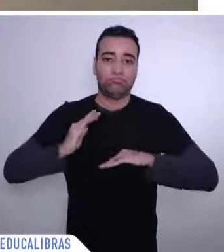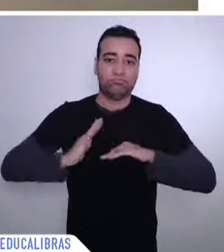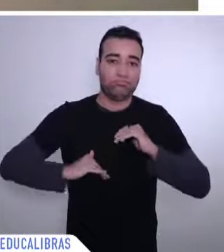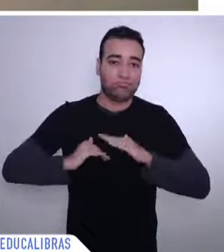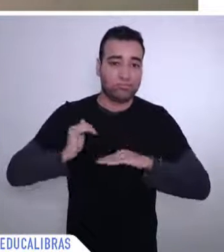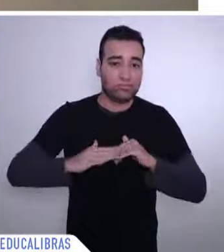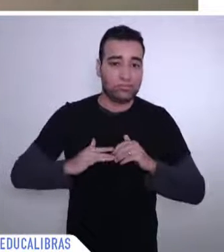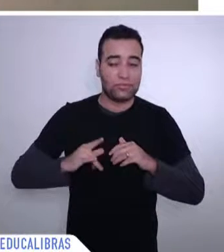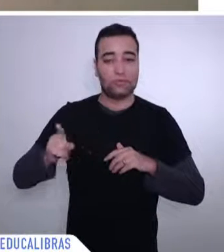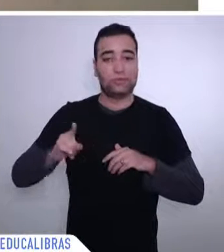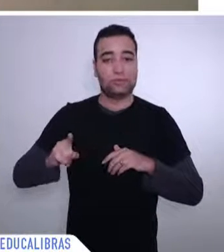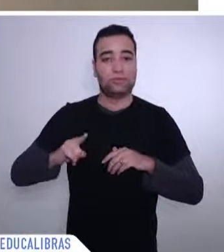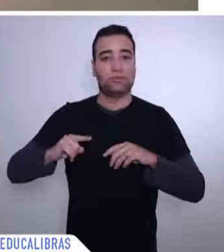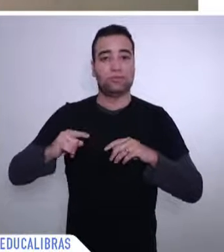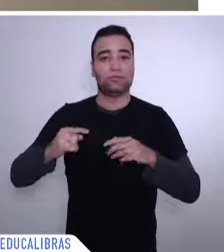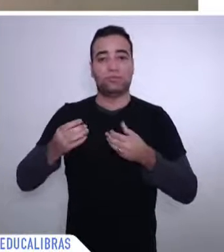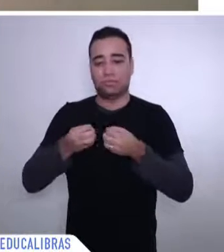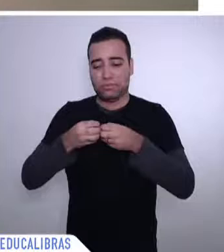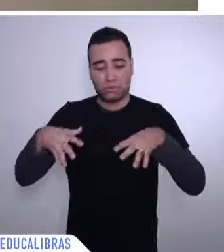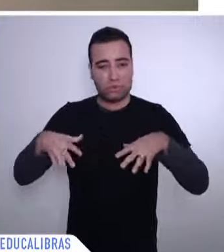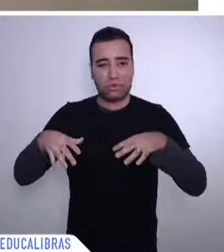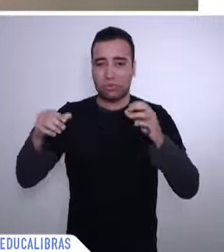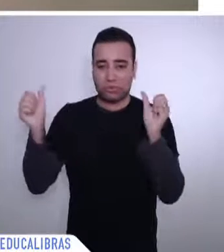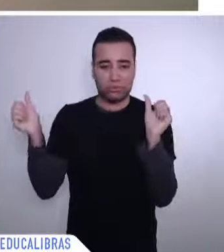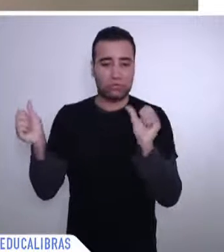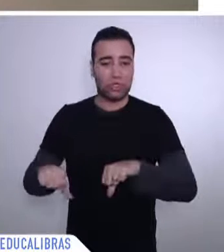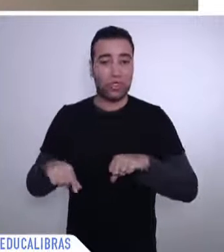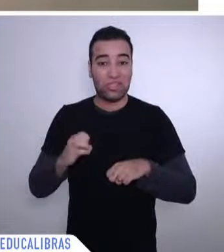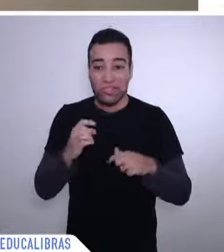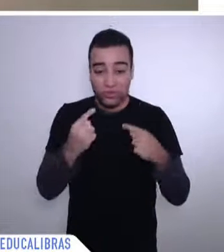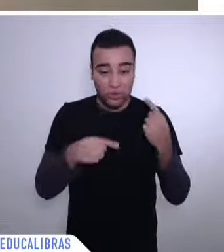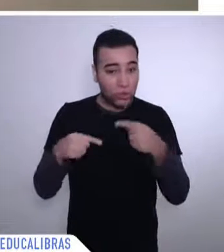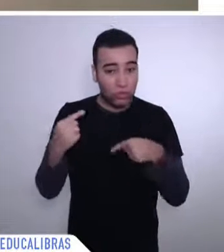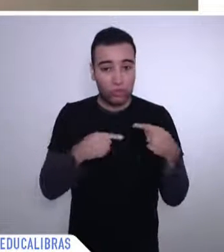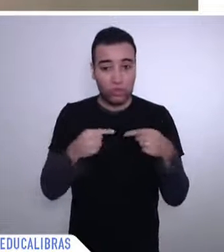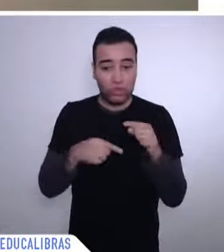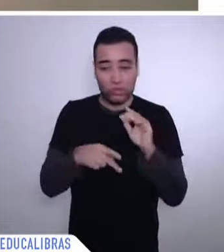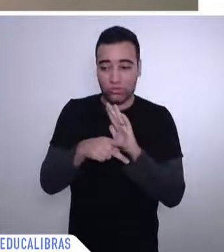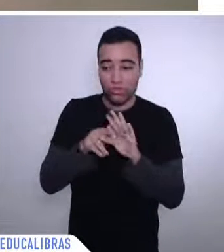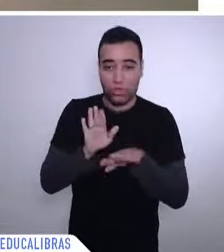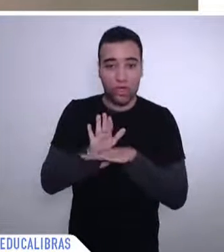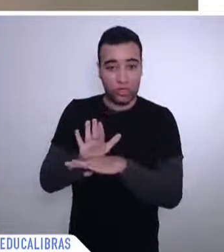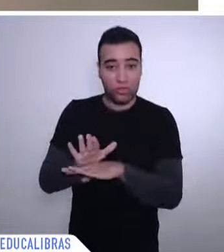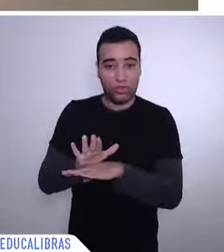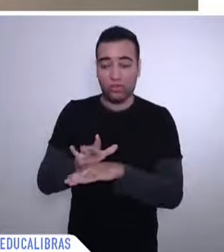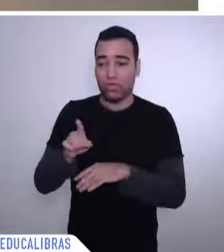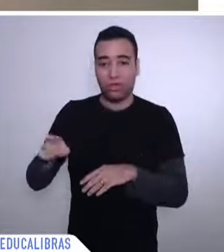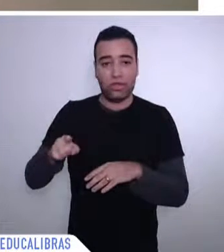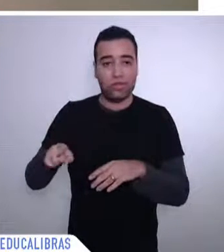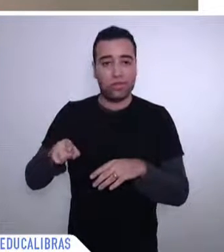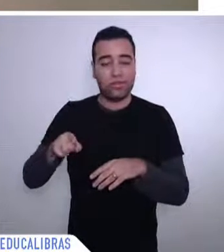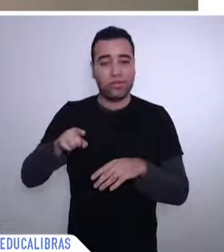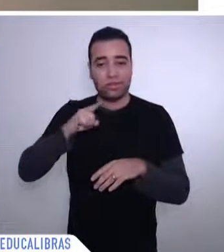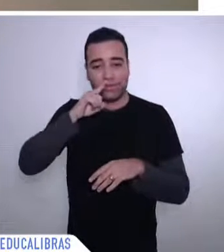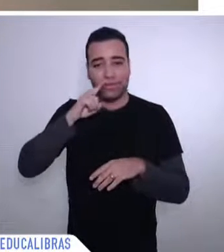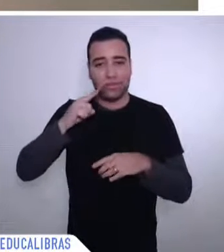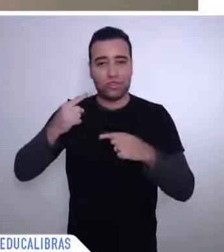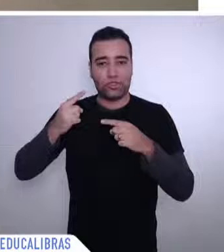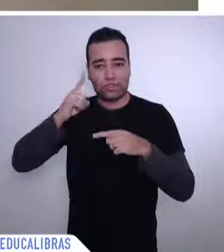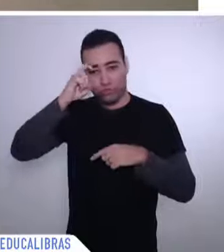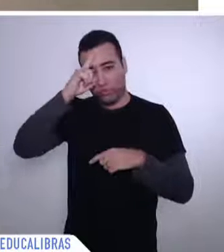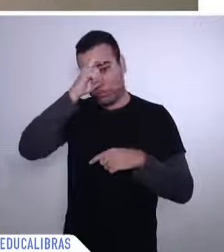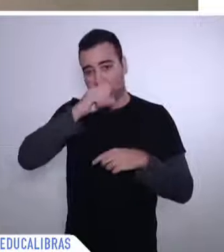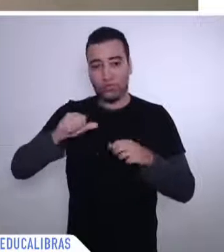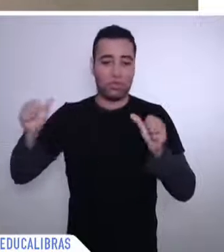these risks will materialize. Without the right social protection, without investments in skills, without